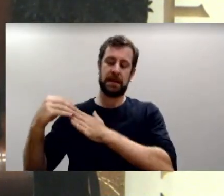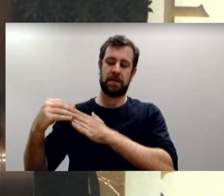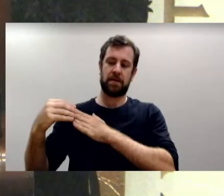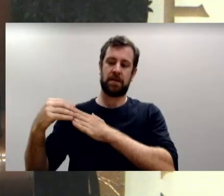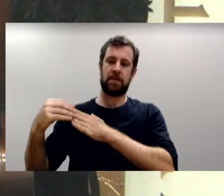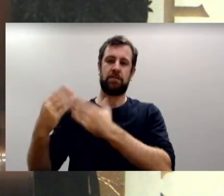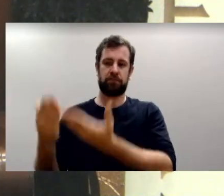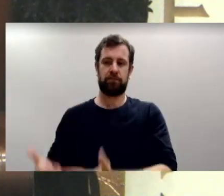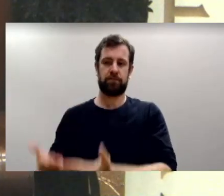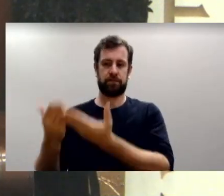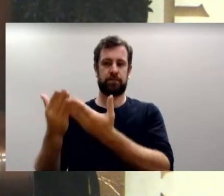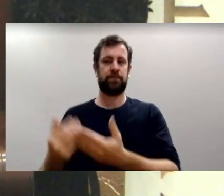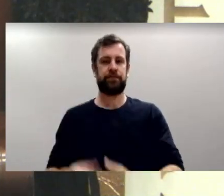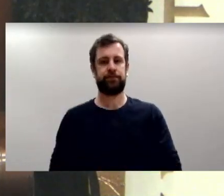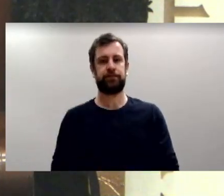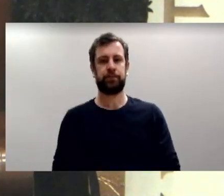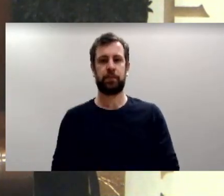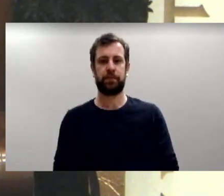Prophet.